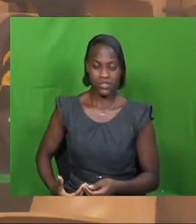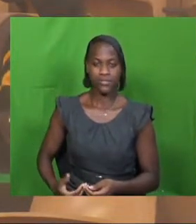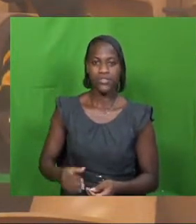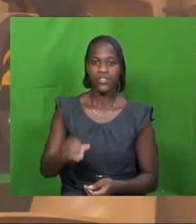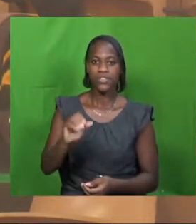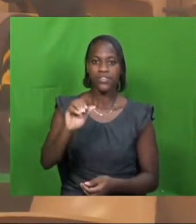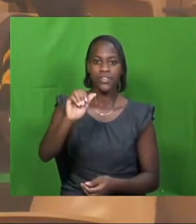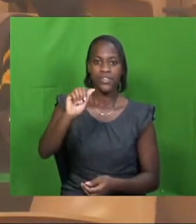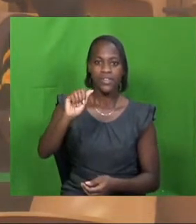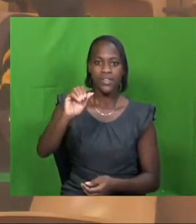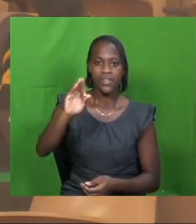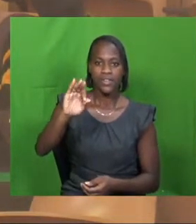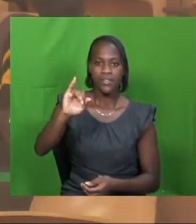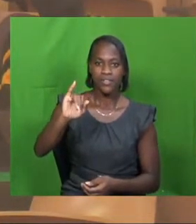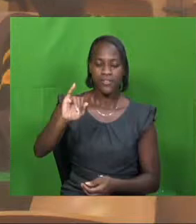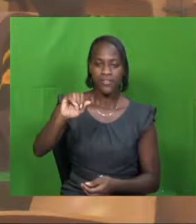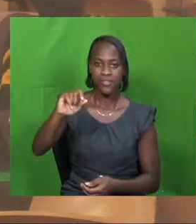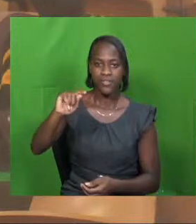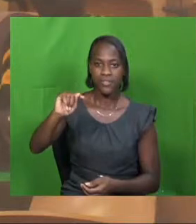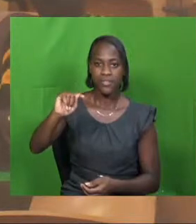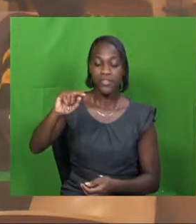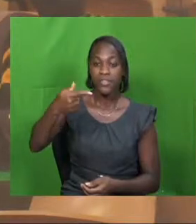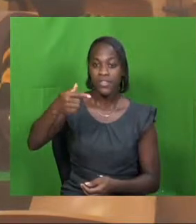Afija Kwabre North